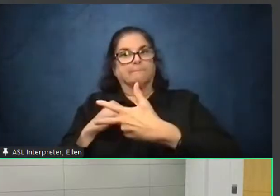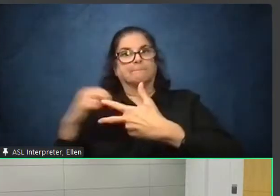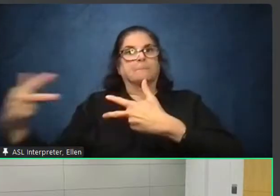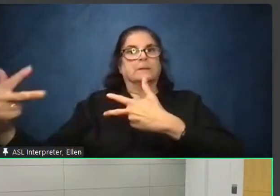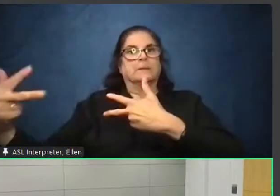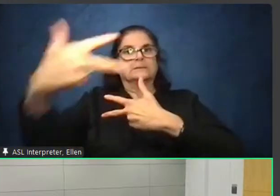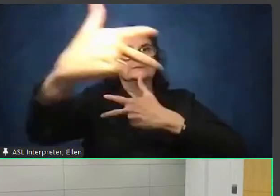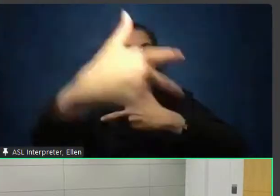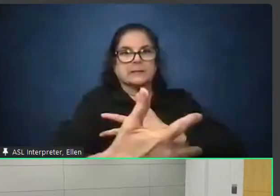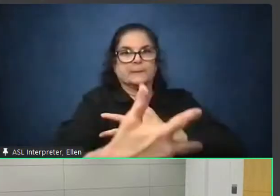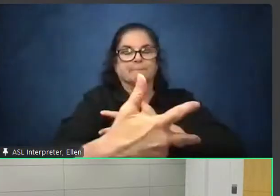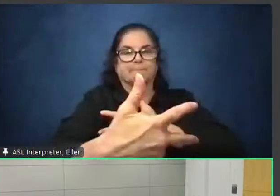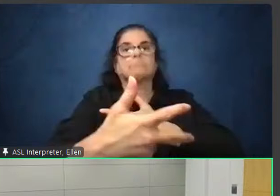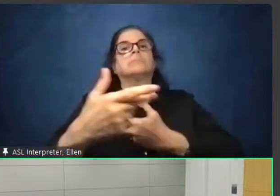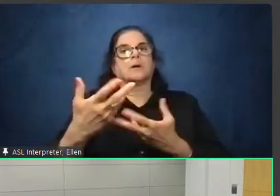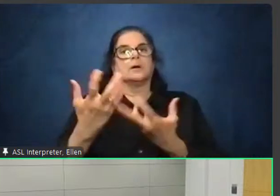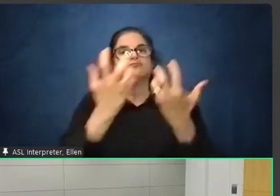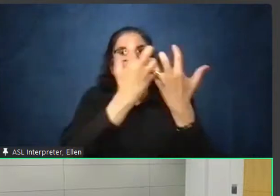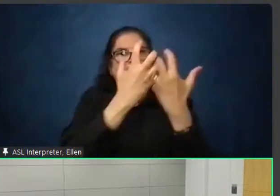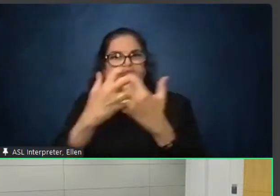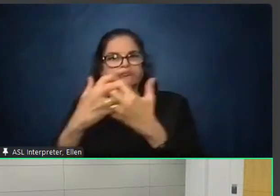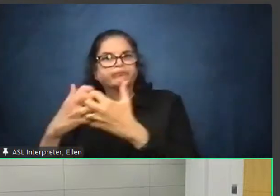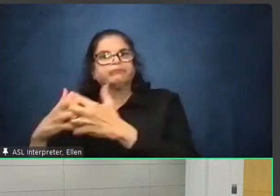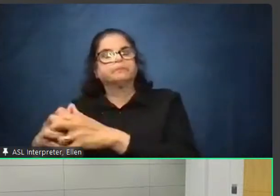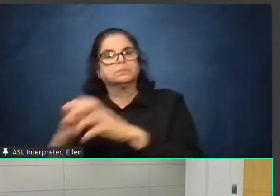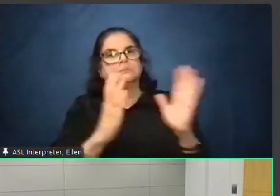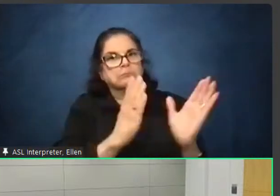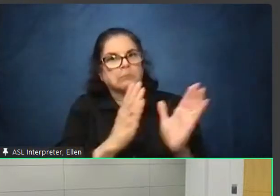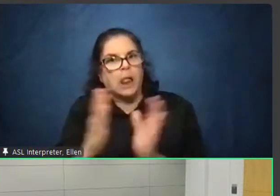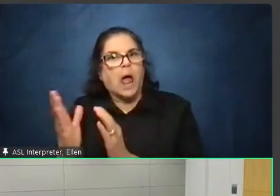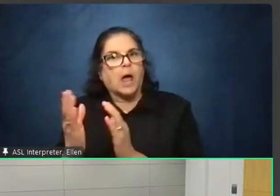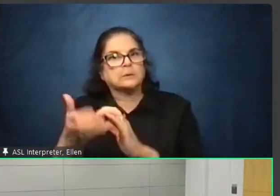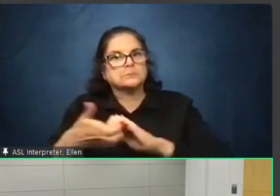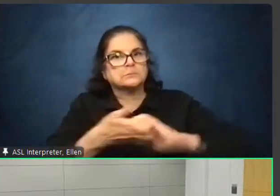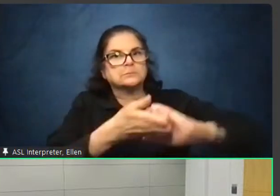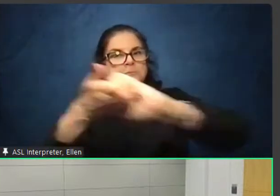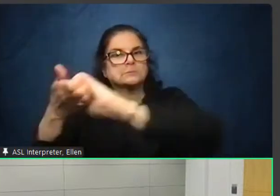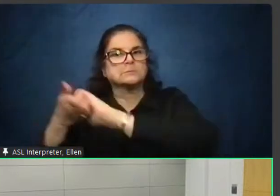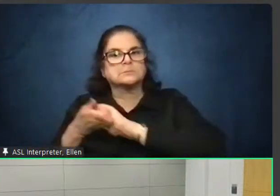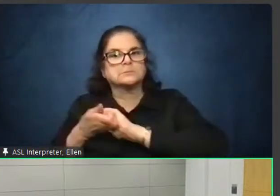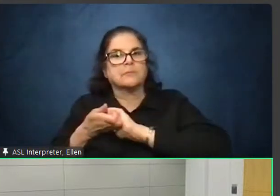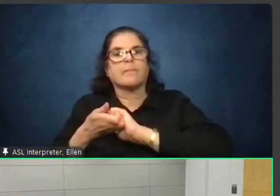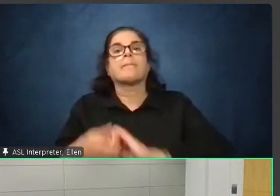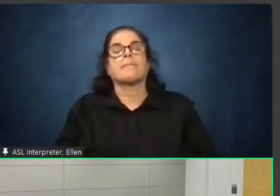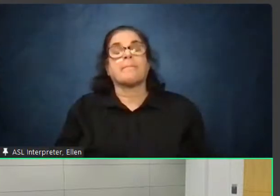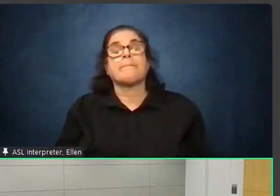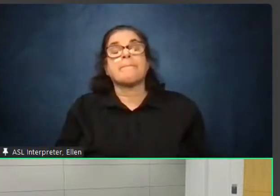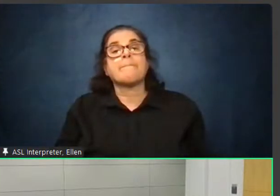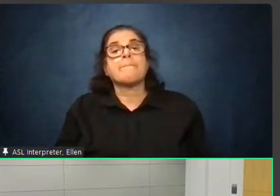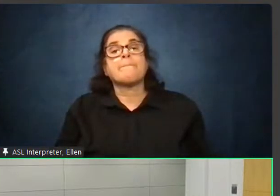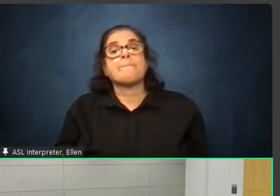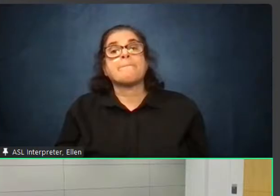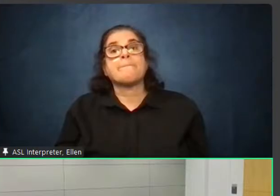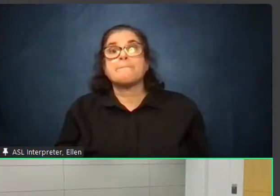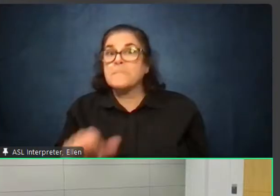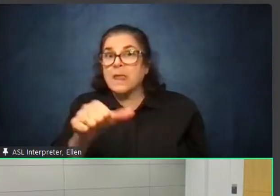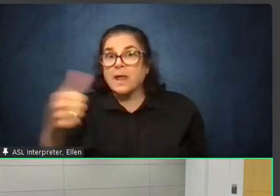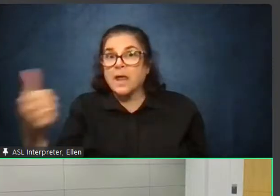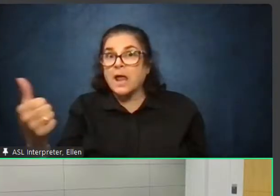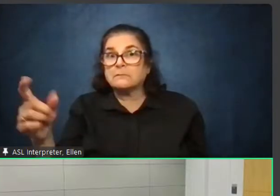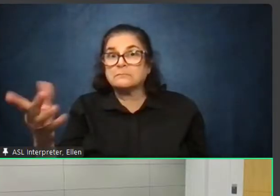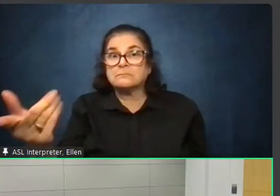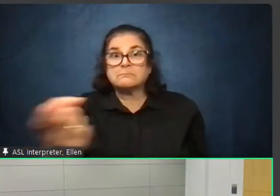and plan a little bit around those, so. That's, anyone else have Comments, questions?